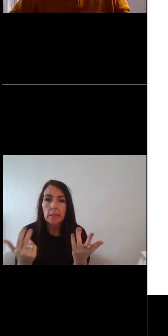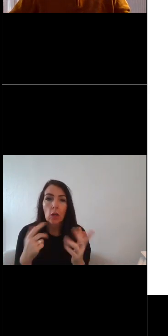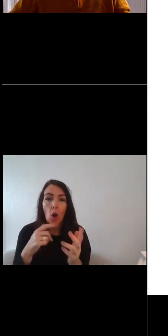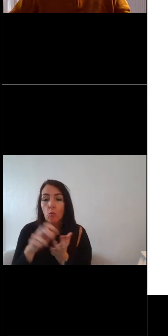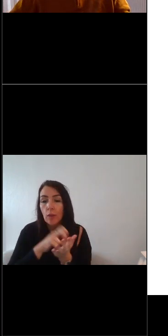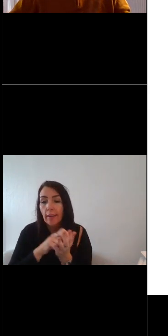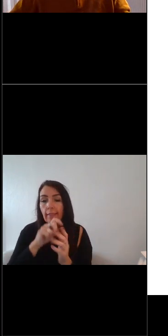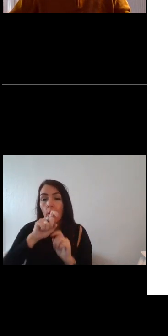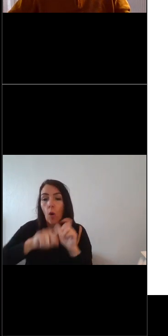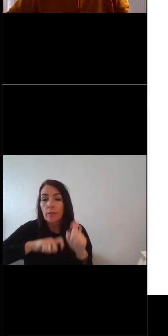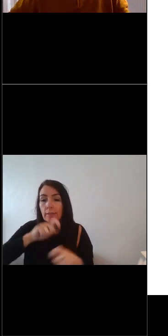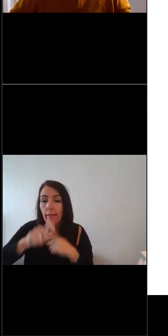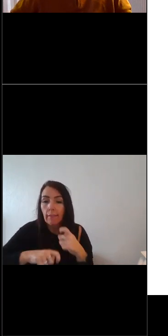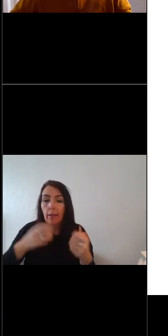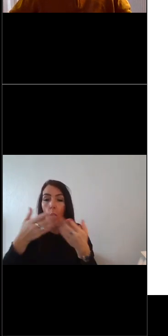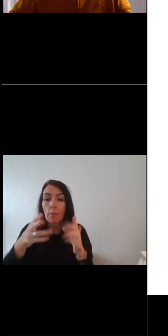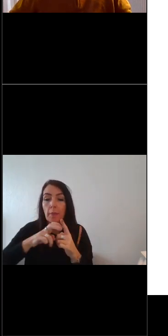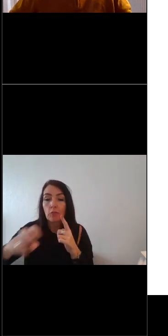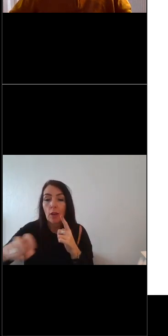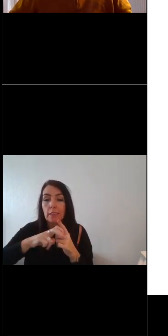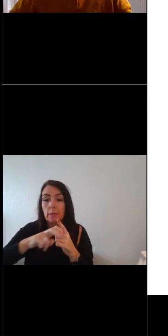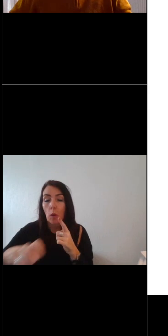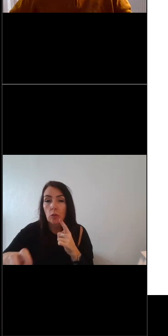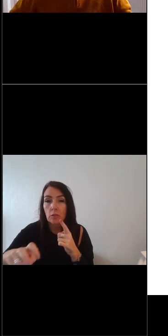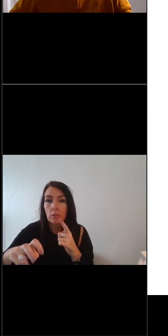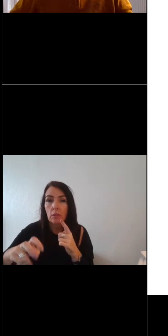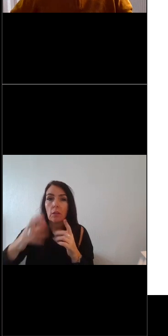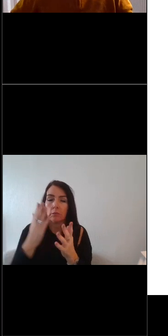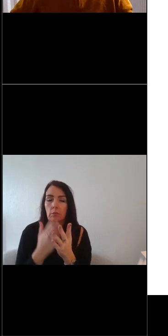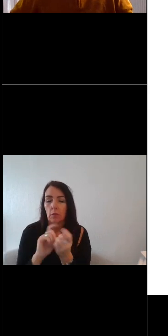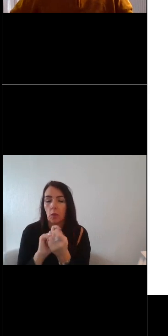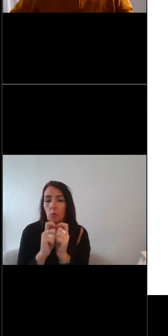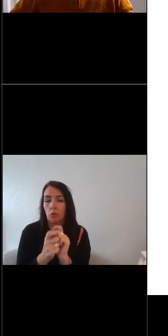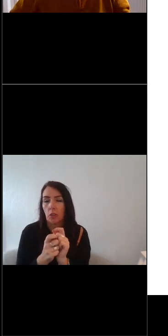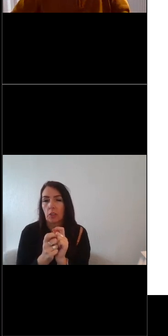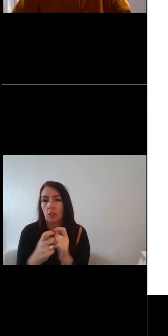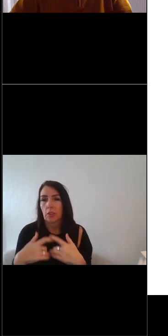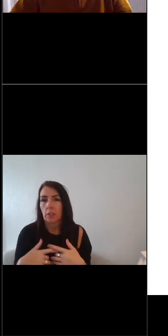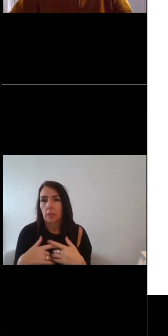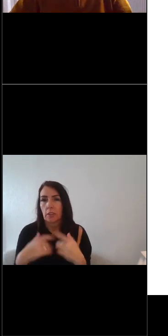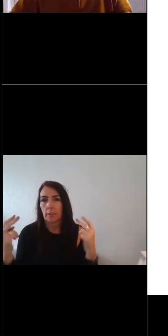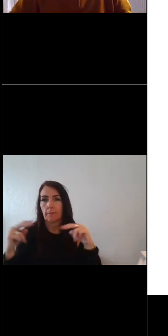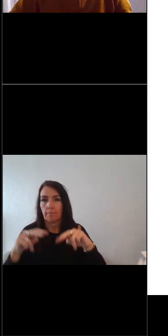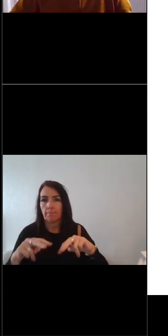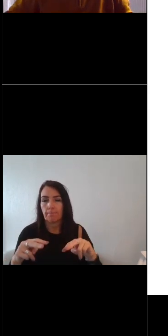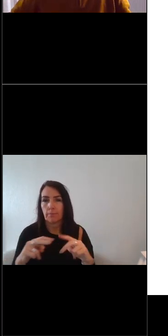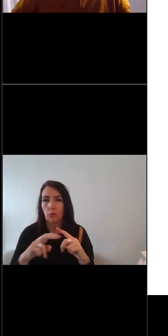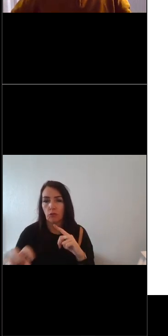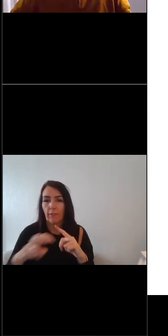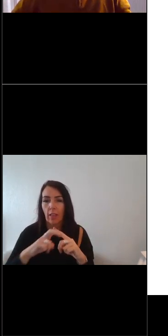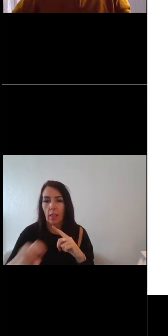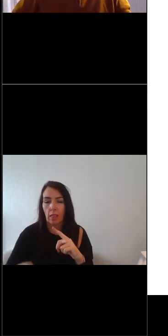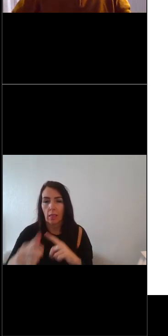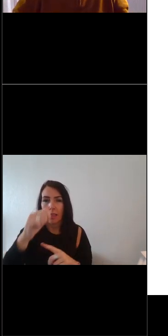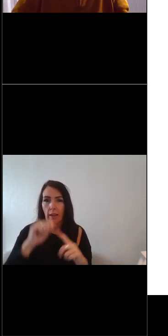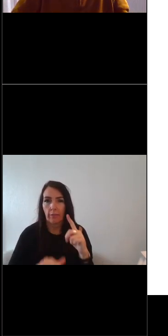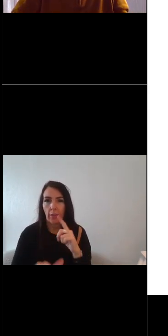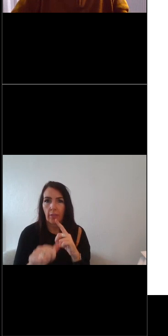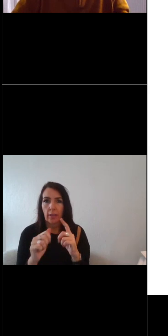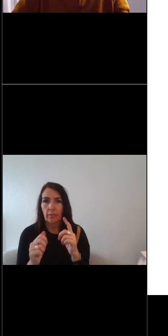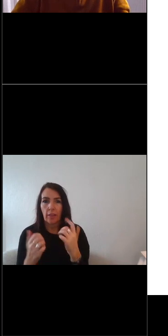public transport, then that will really change the outlook of travel. Obviously after that, pool cars usually